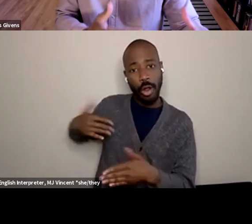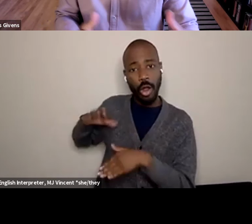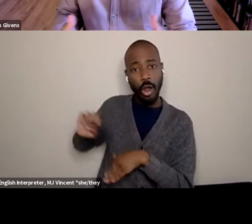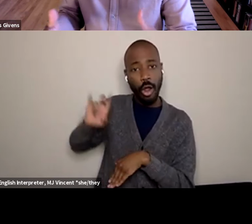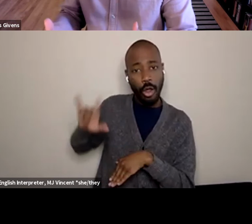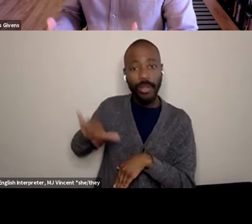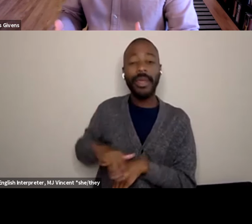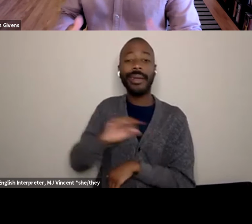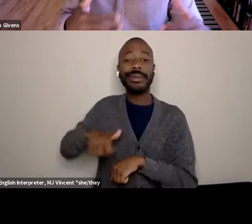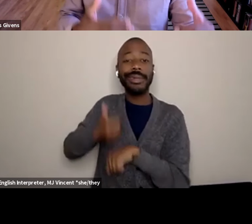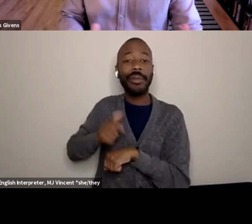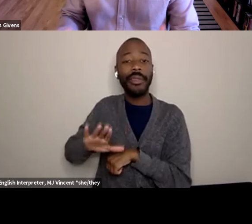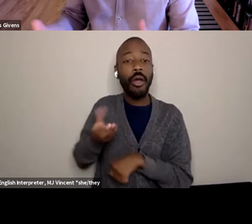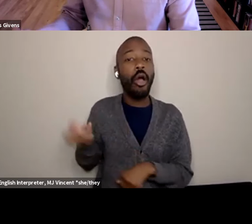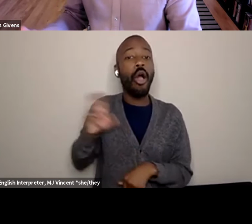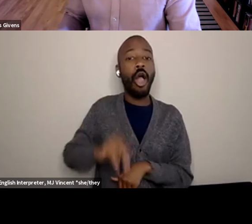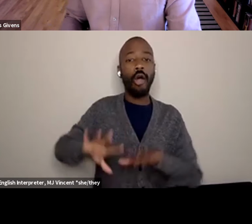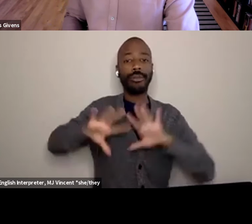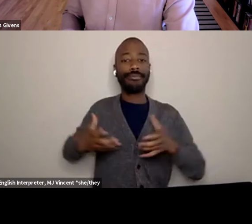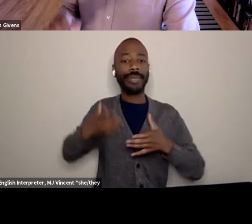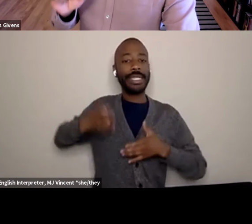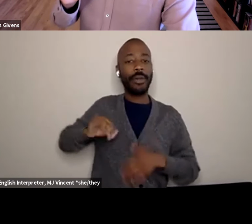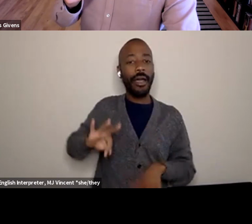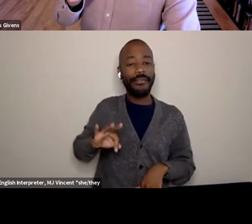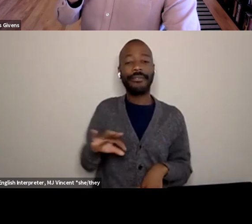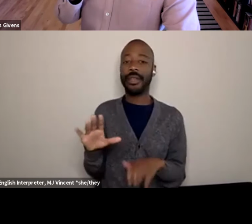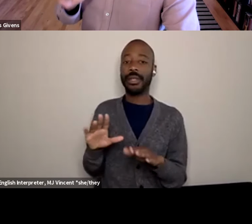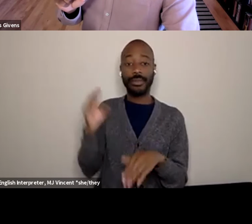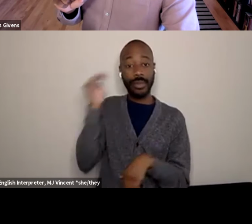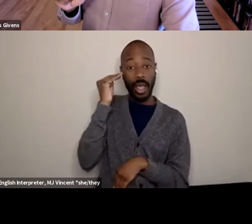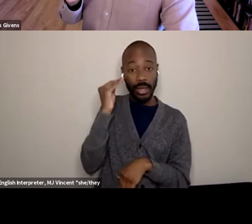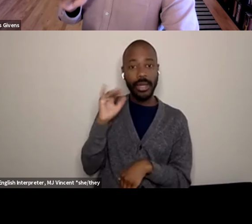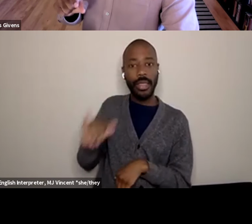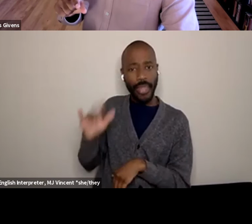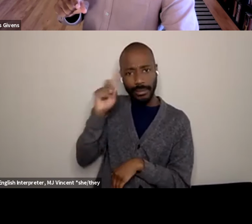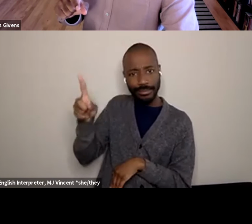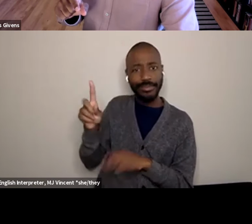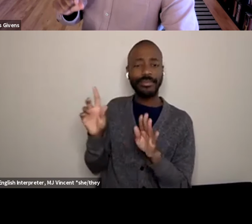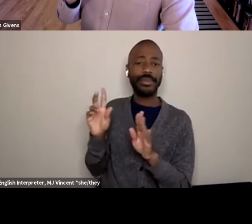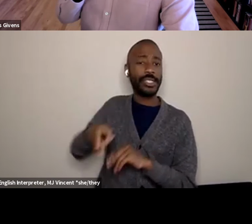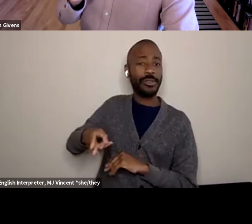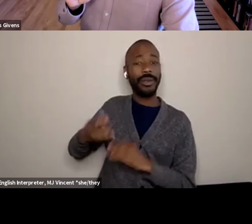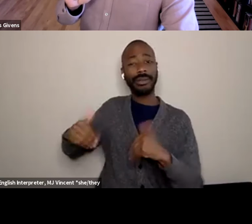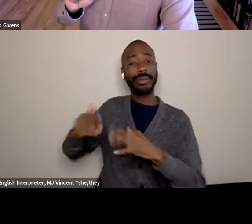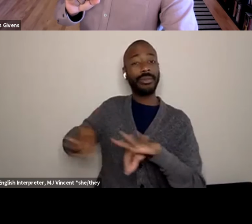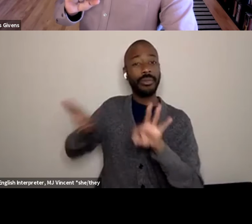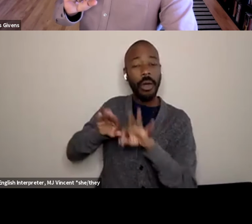That intellectual history was very, very important. But when I came across that narrative about how this,